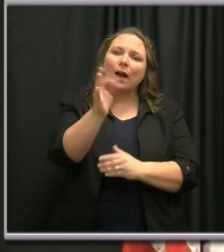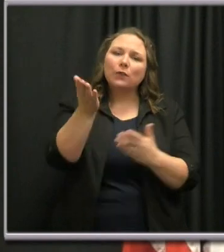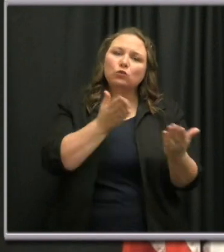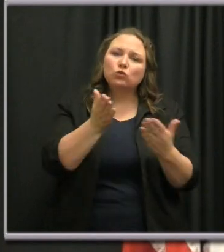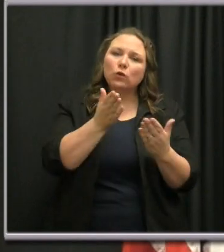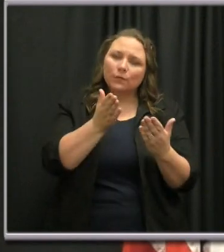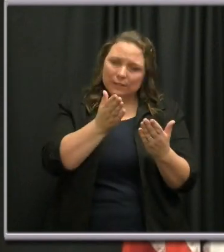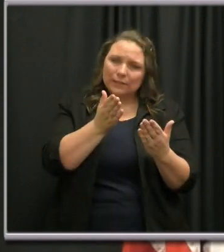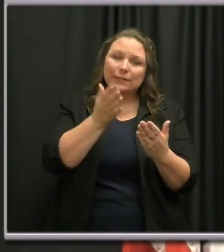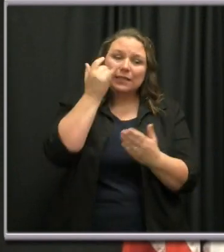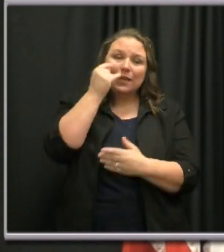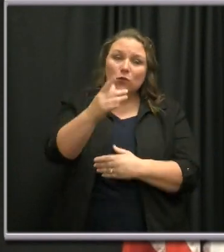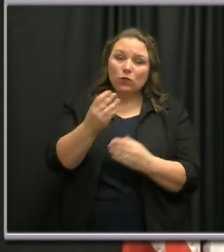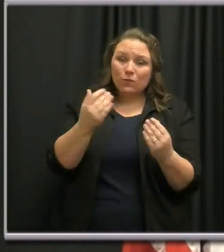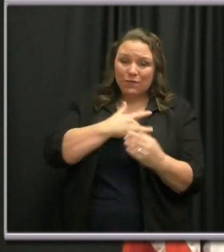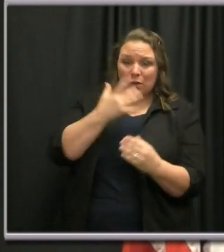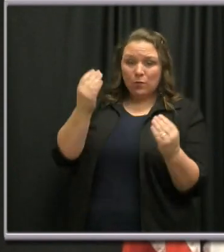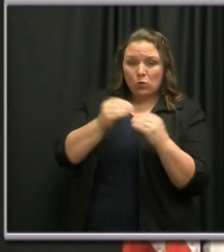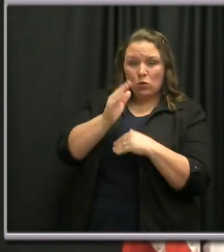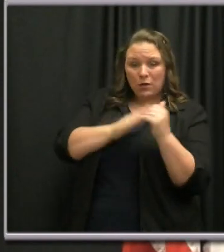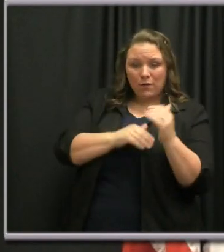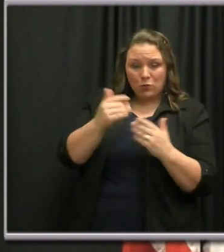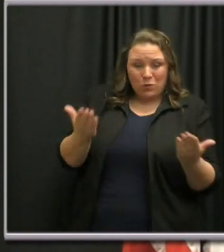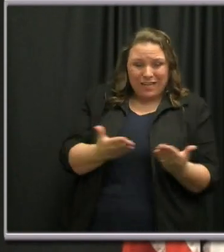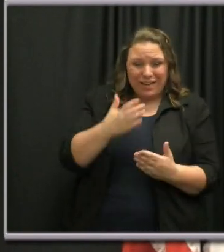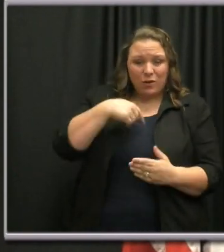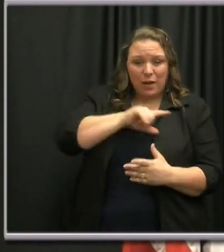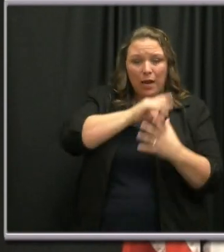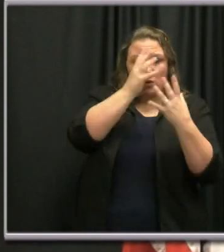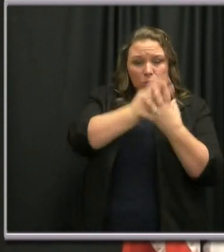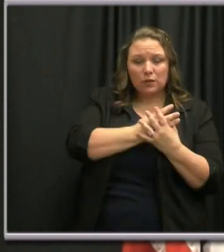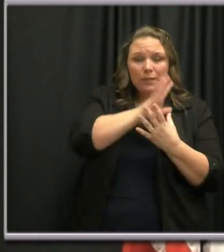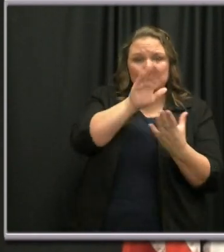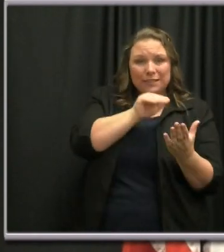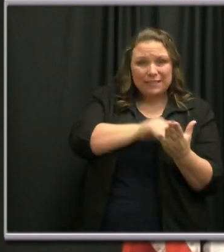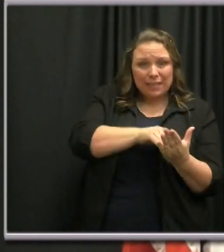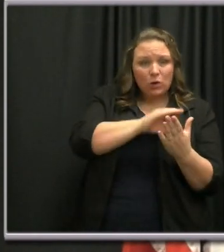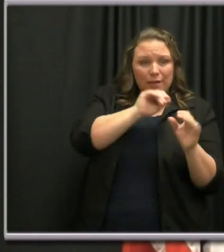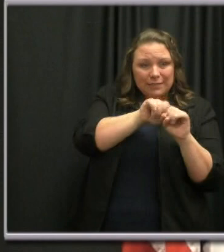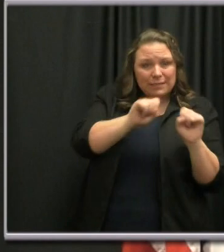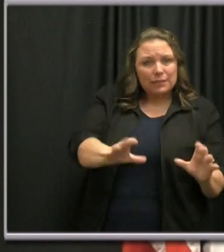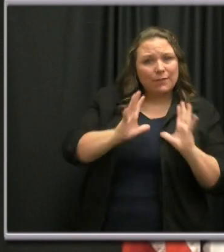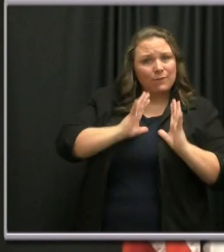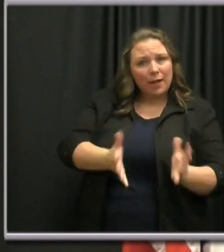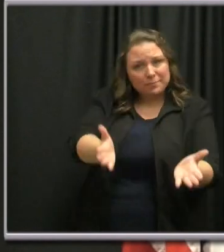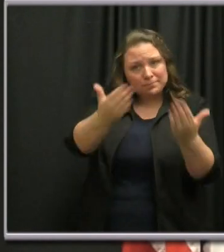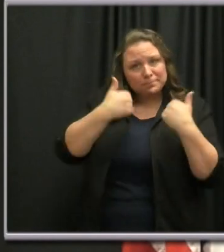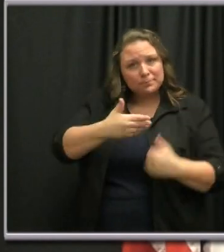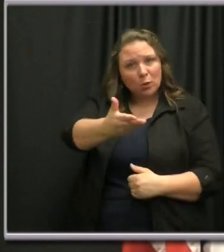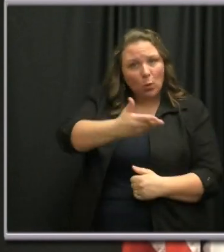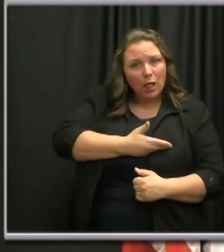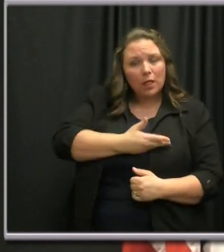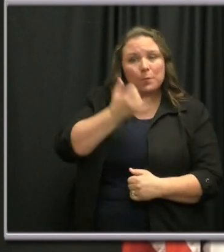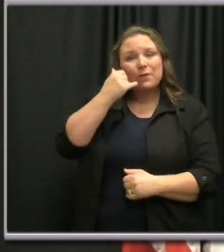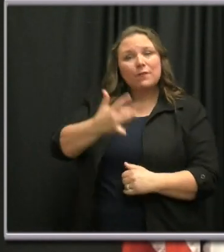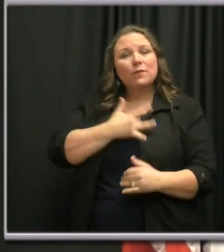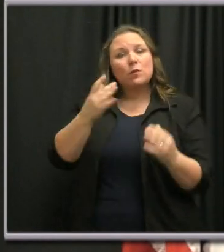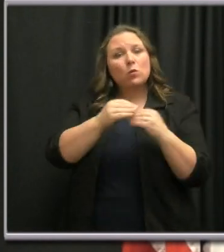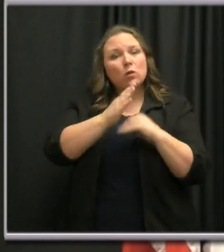provided. And if you're more comfortable getting that at our community assessment centers and system, we welcome you. If you're more comfortable with